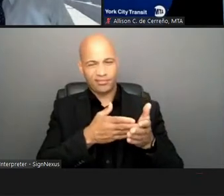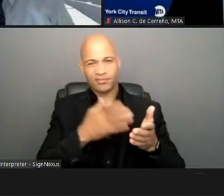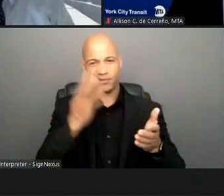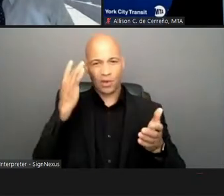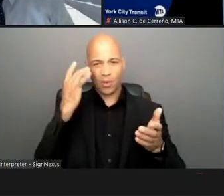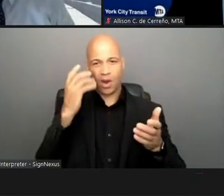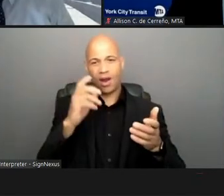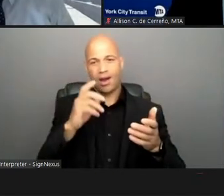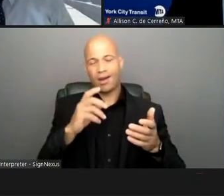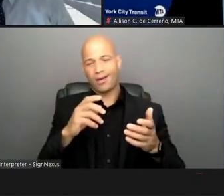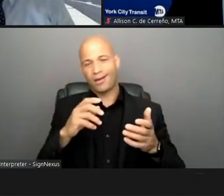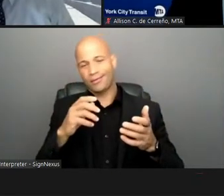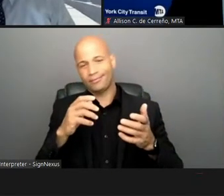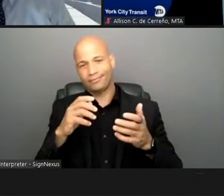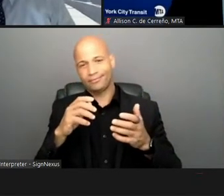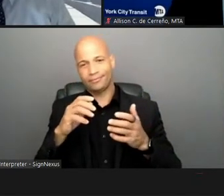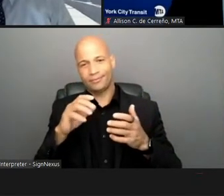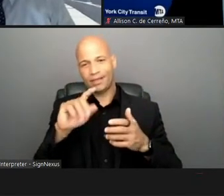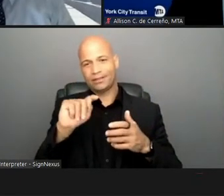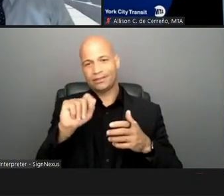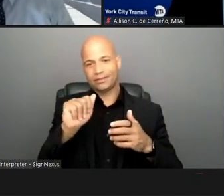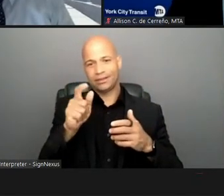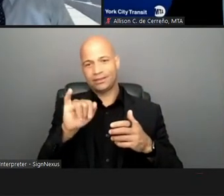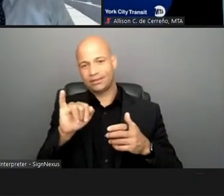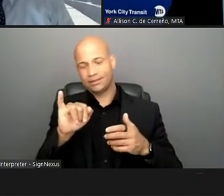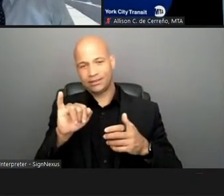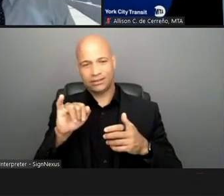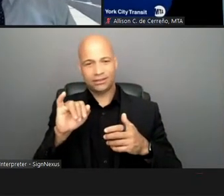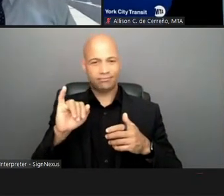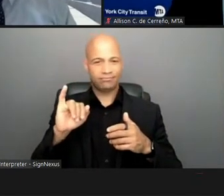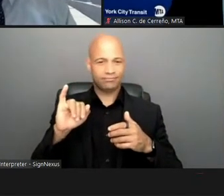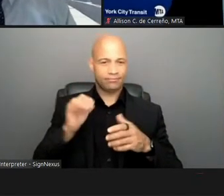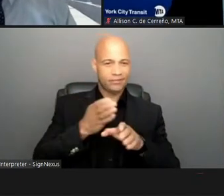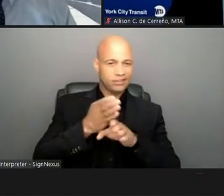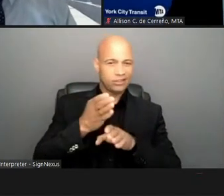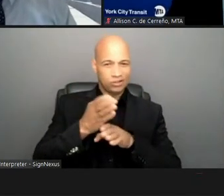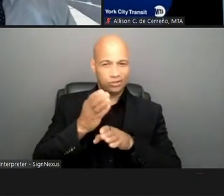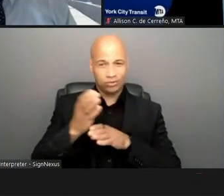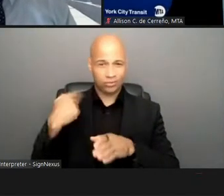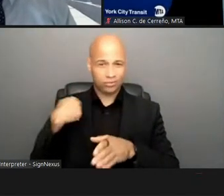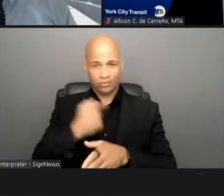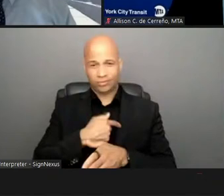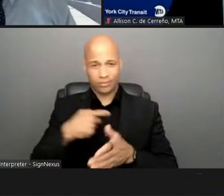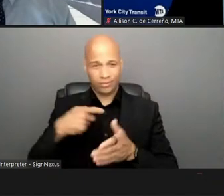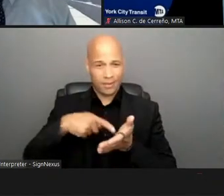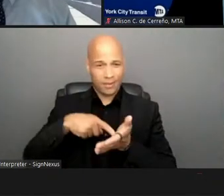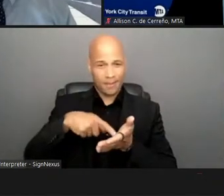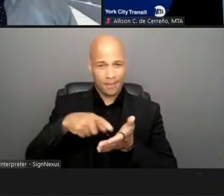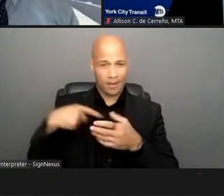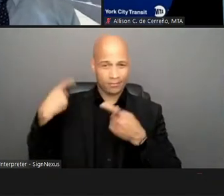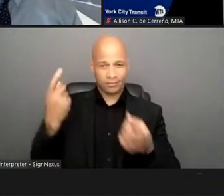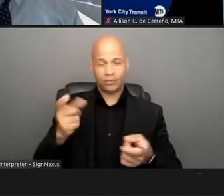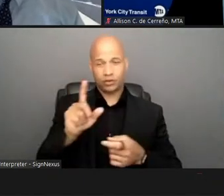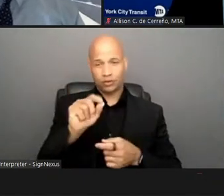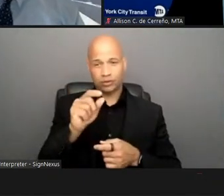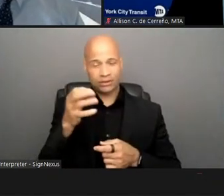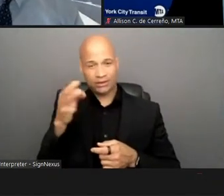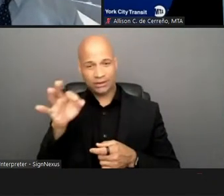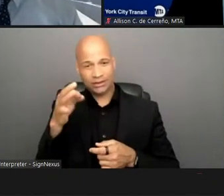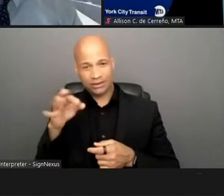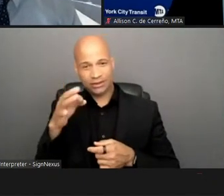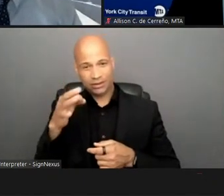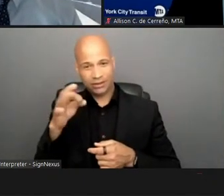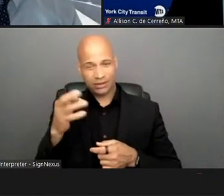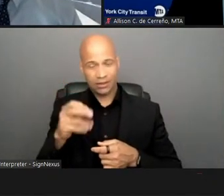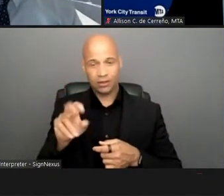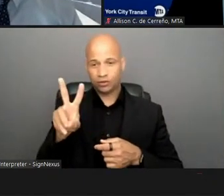industry um we have been paying uh congestion fee since 2019 of 275